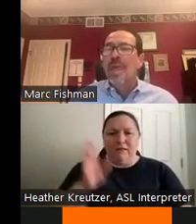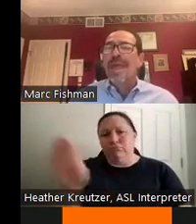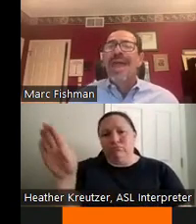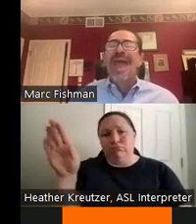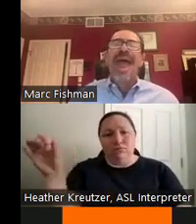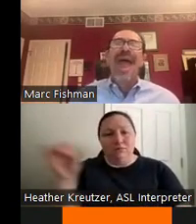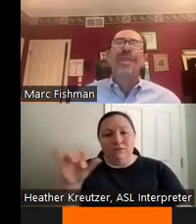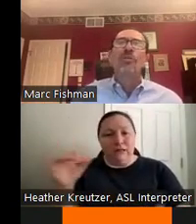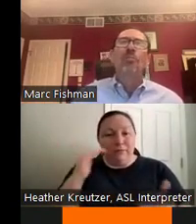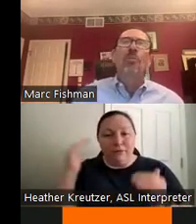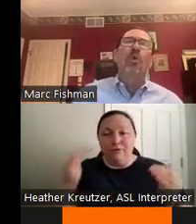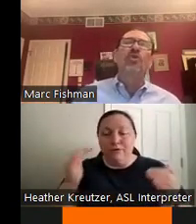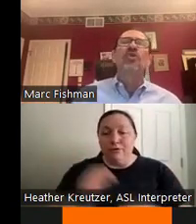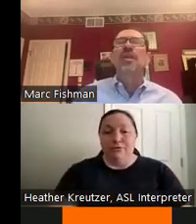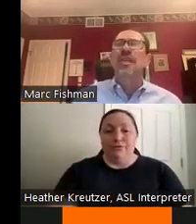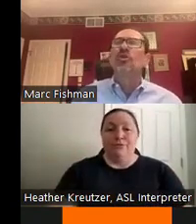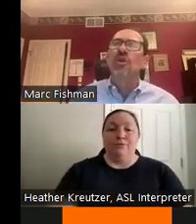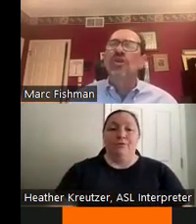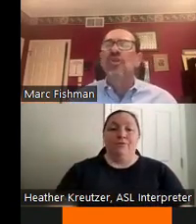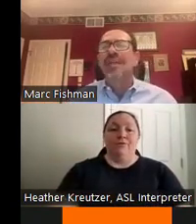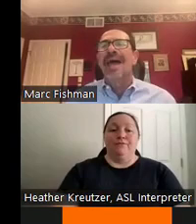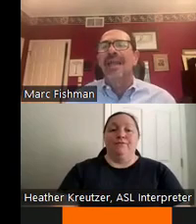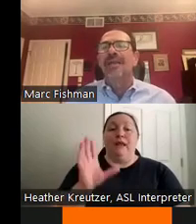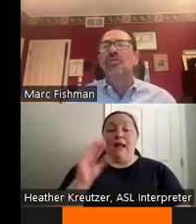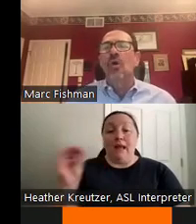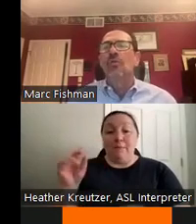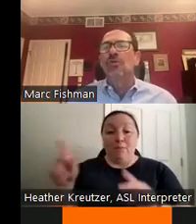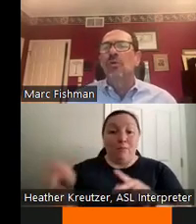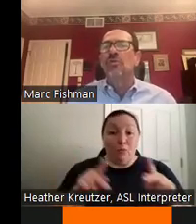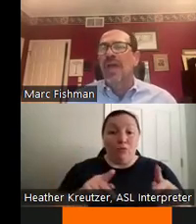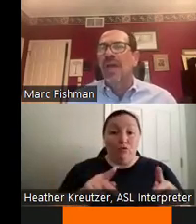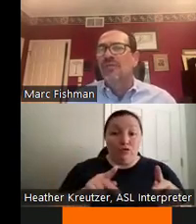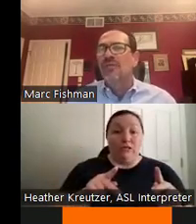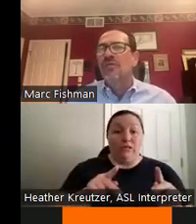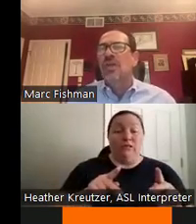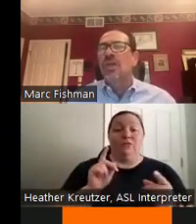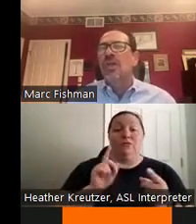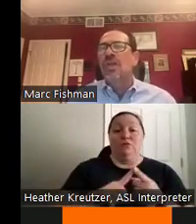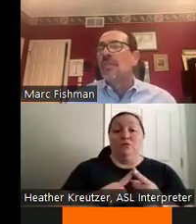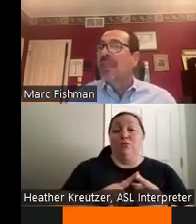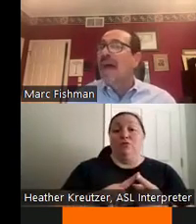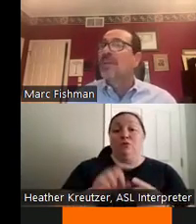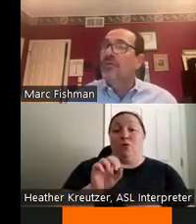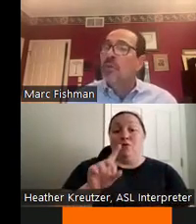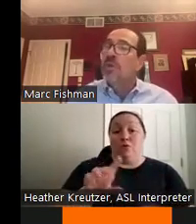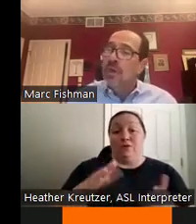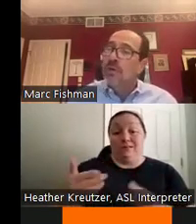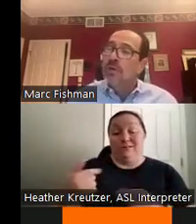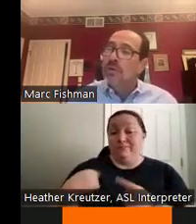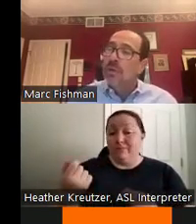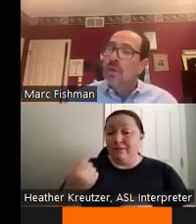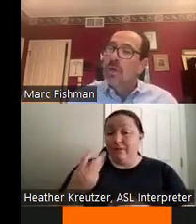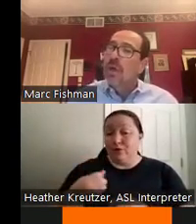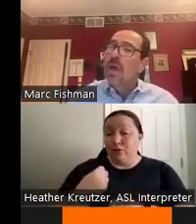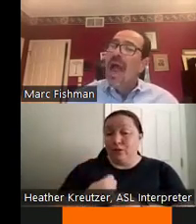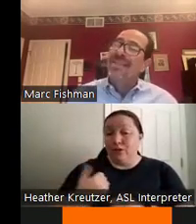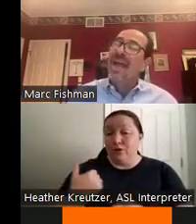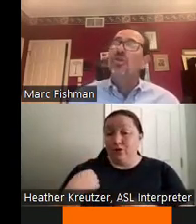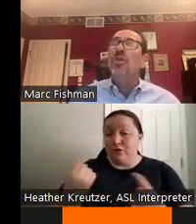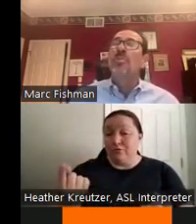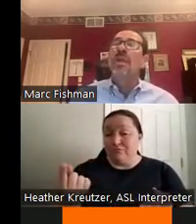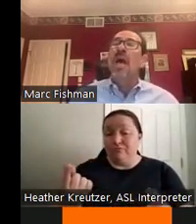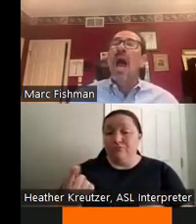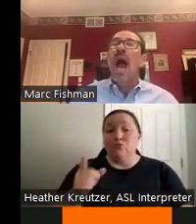adults. And the proportionate increase in adolescent overdose deaths in the last few years